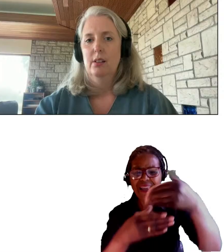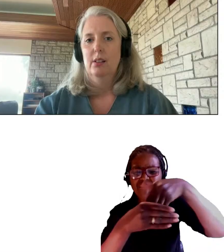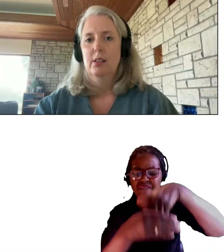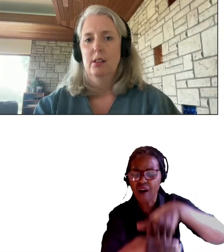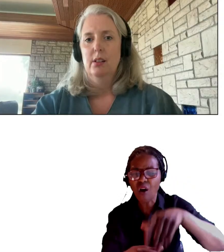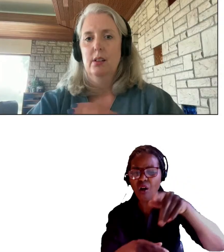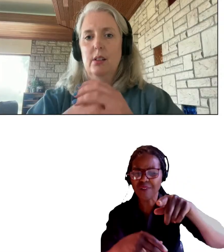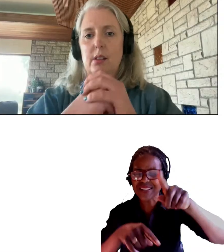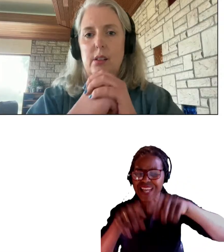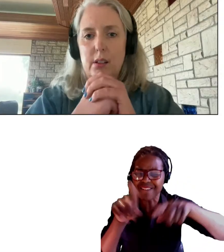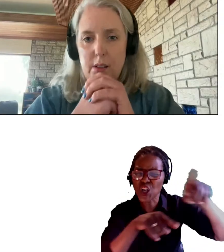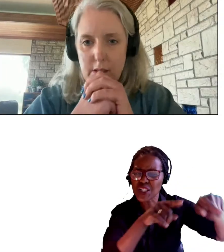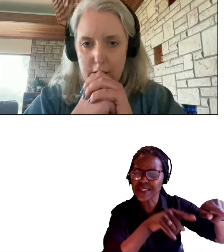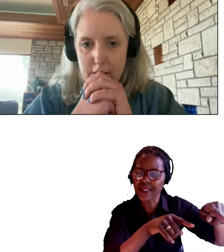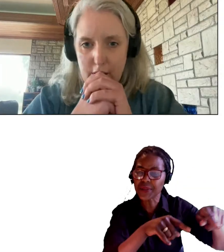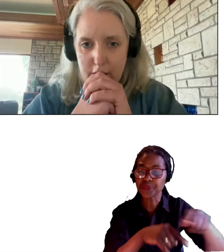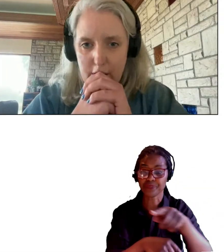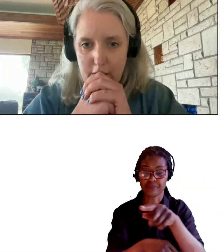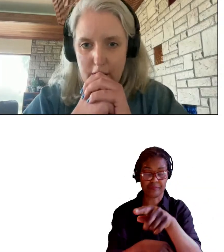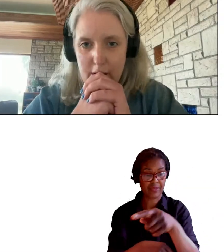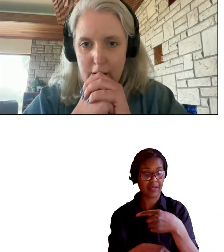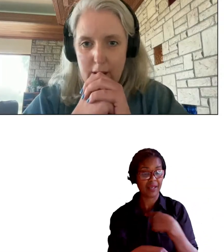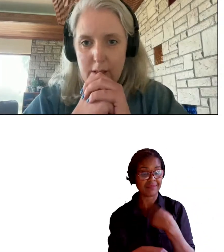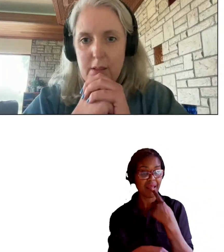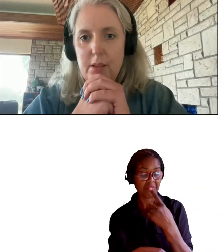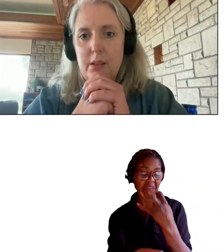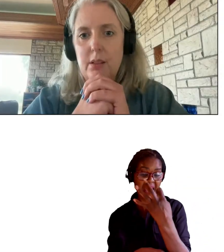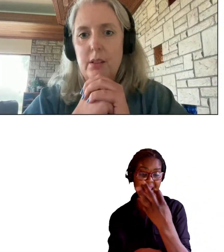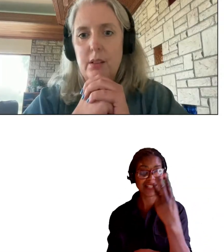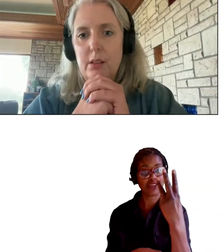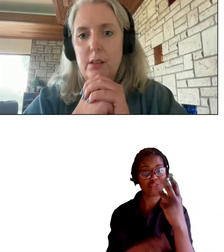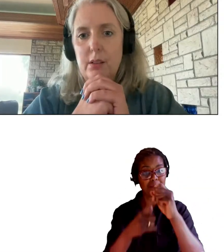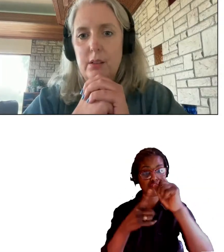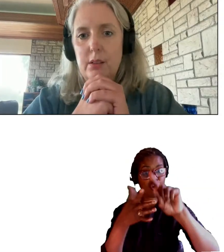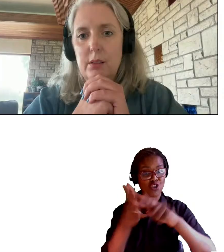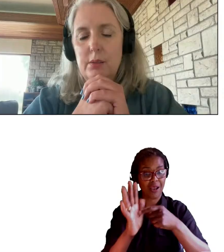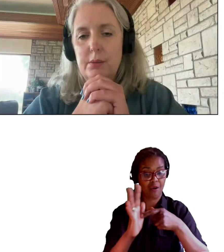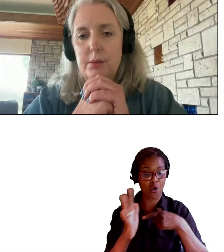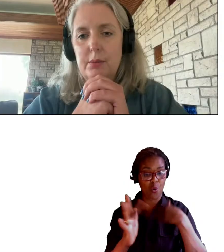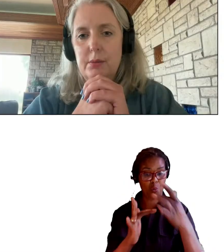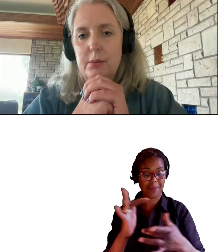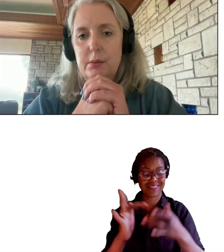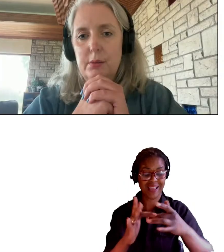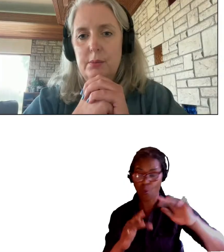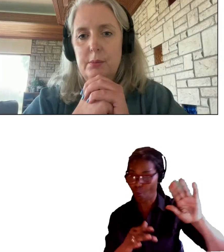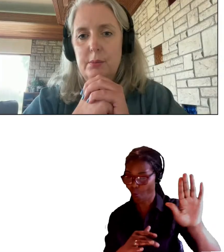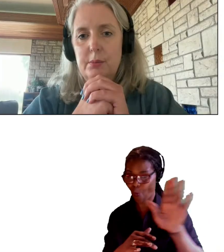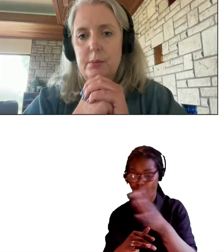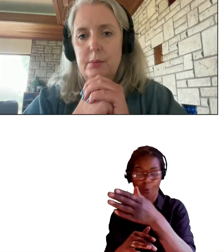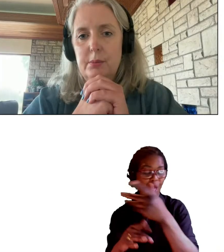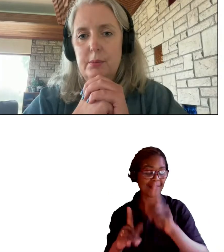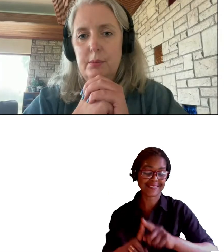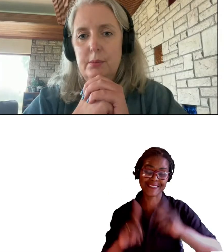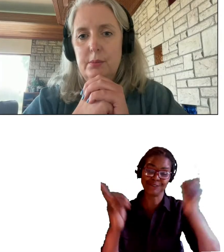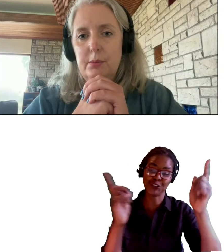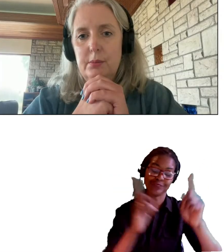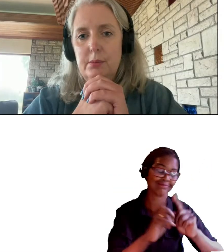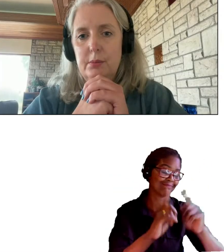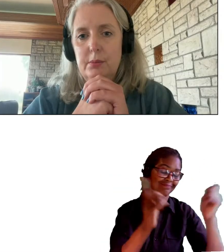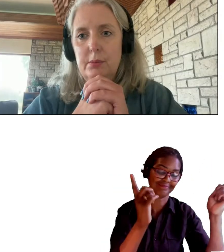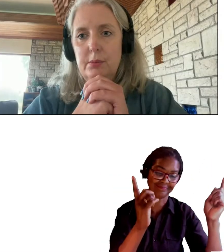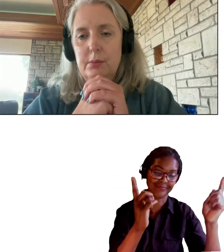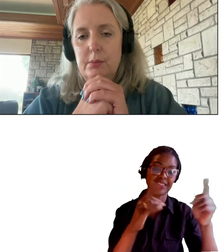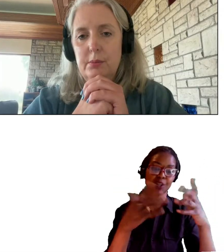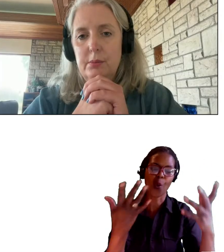there's 83 projects on our website and they're all different. And so I can think of numerous examples where the lead